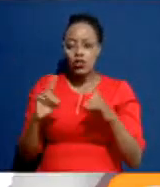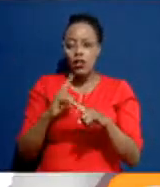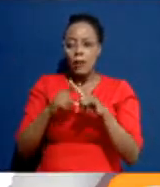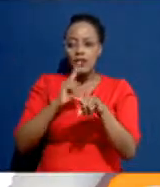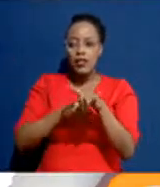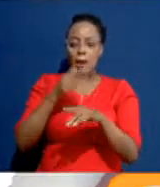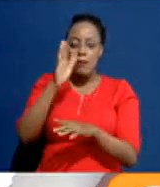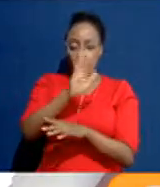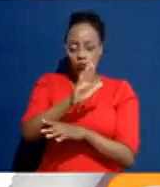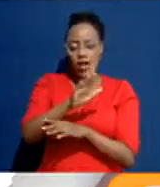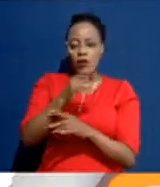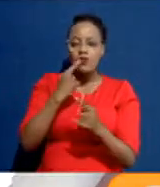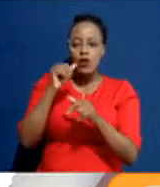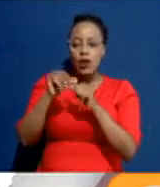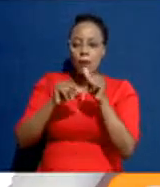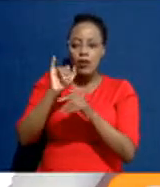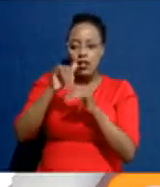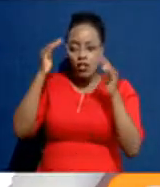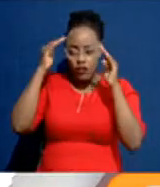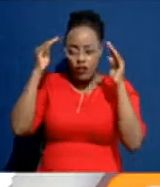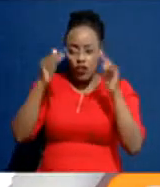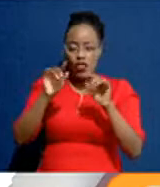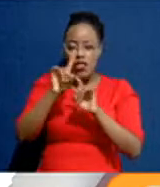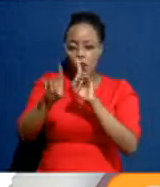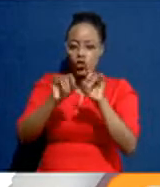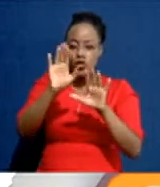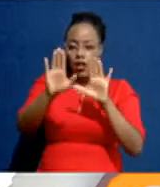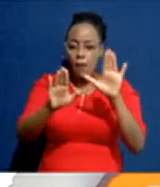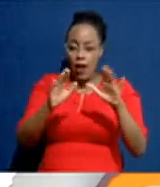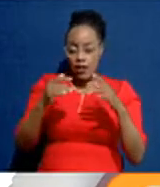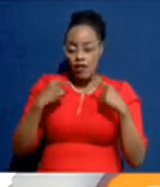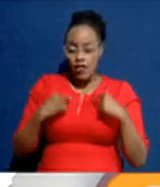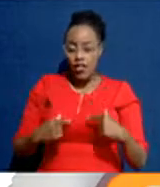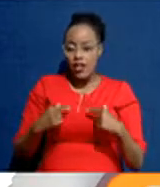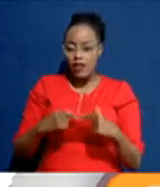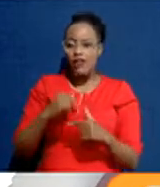still talking about that. And also we'll focus on your questions as well at Trevor Mbija at Citizen TV Kenya. Use the hashtag.